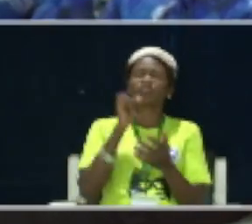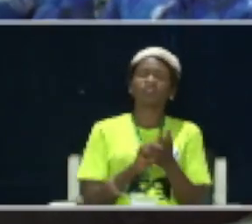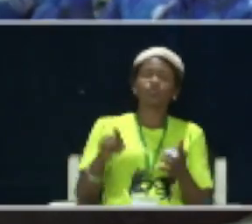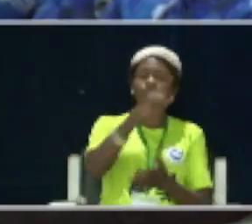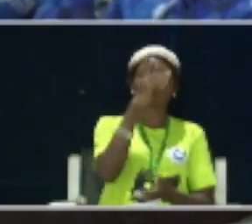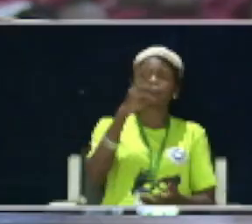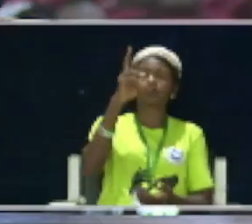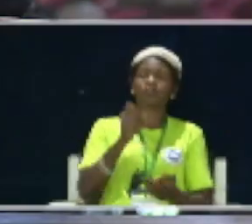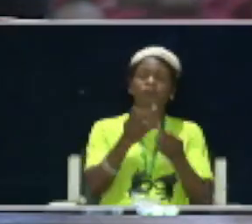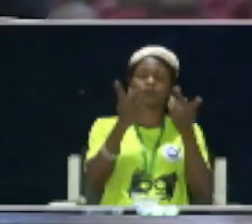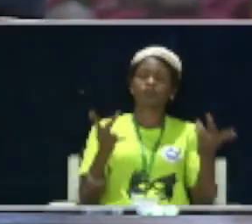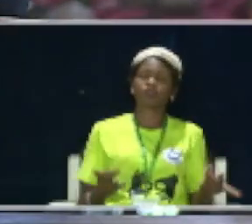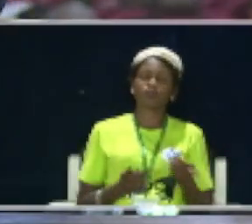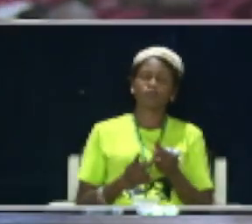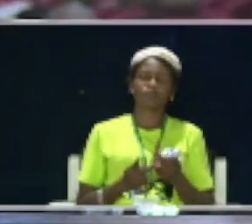be repositioned.